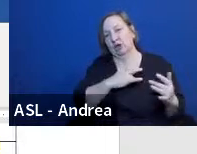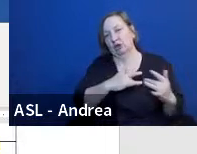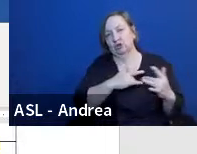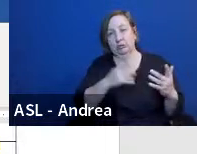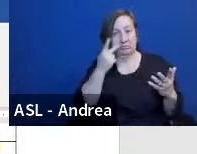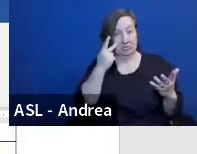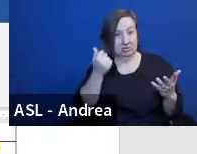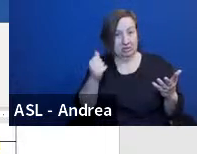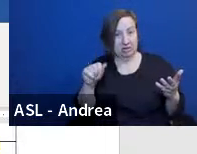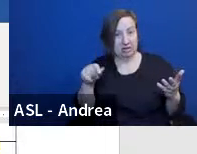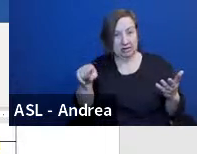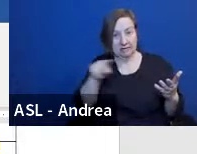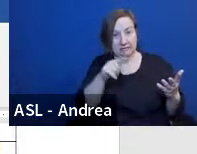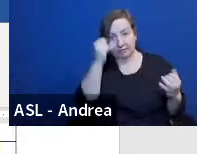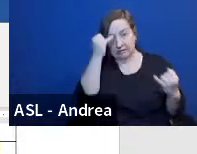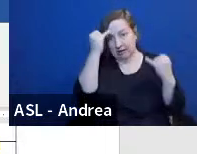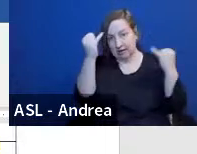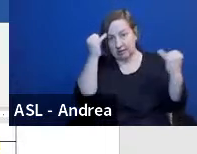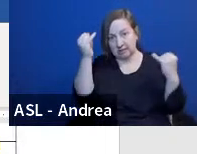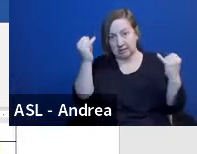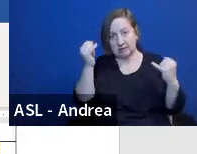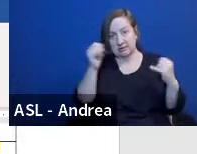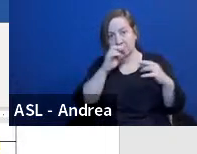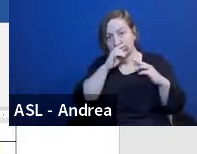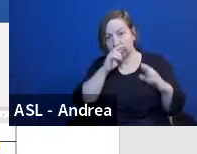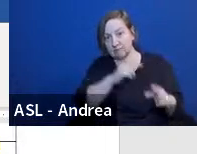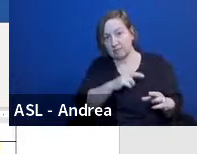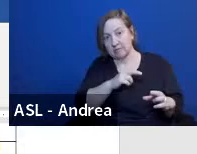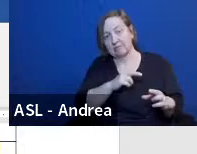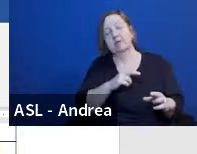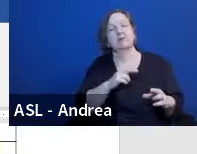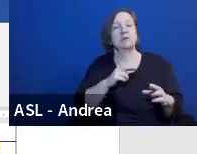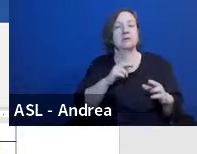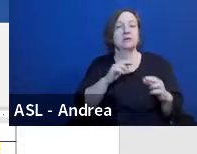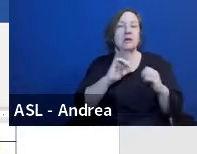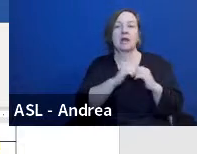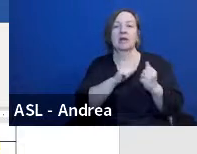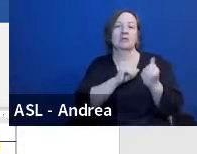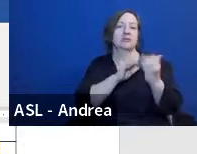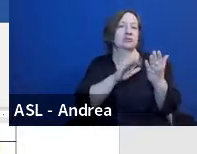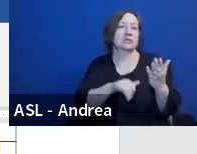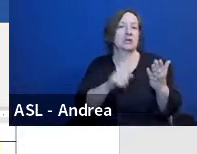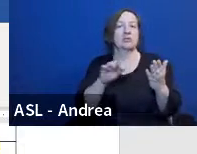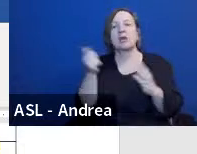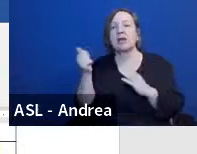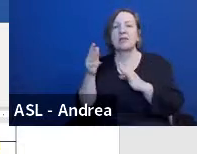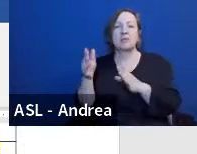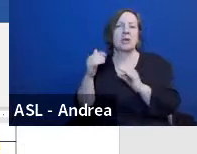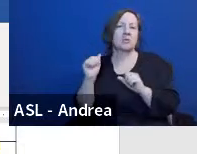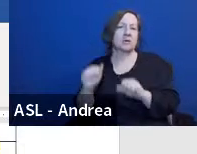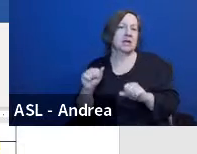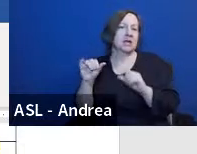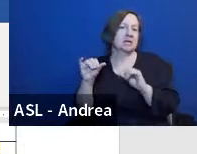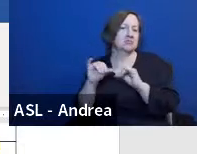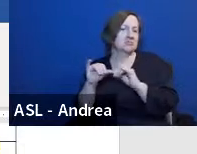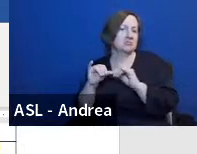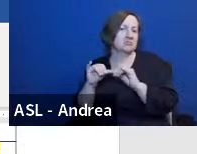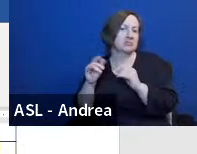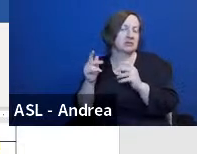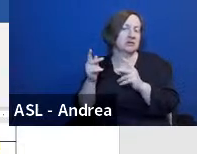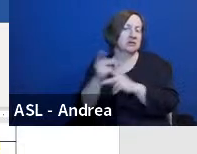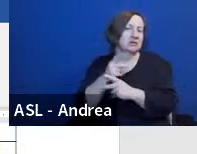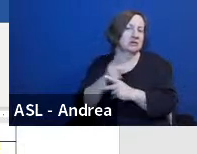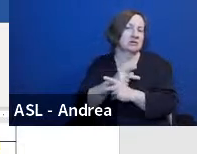if folks have ideas or a response to address that or other ways to gauge,